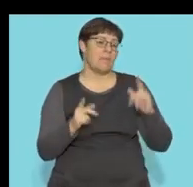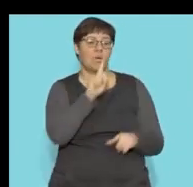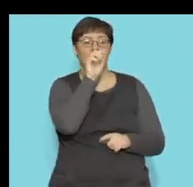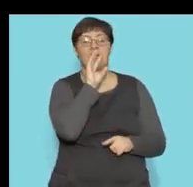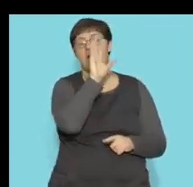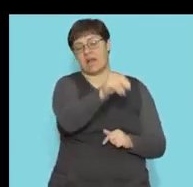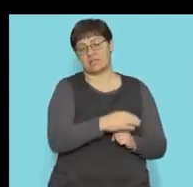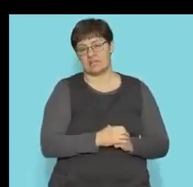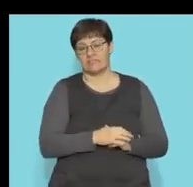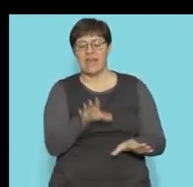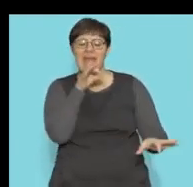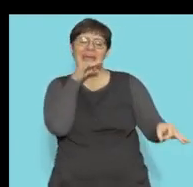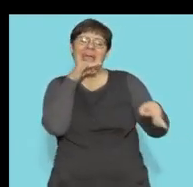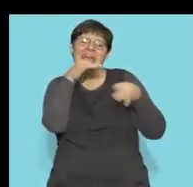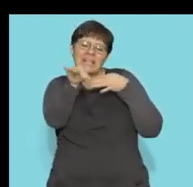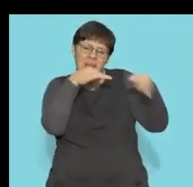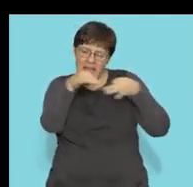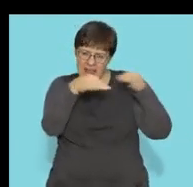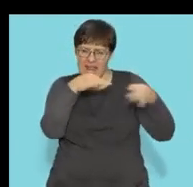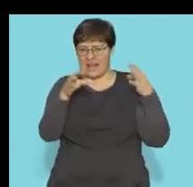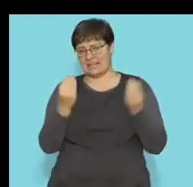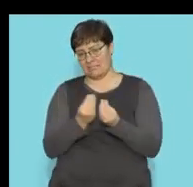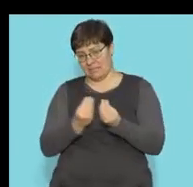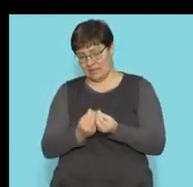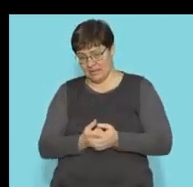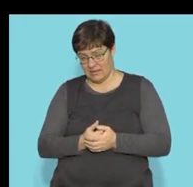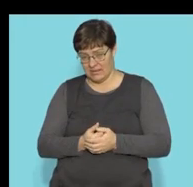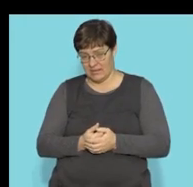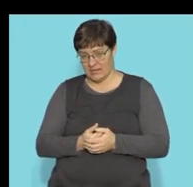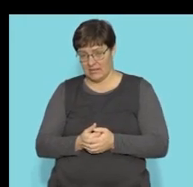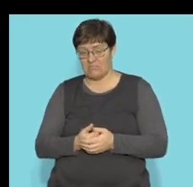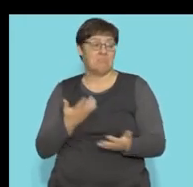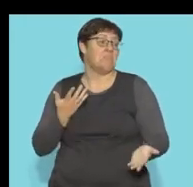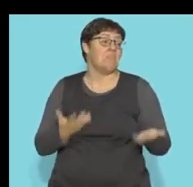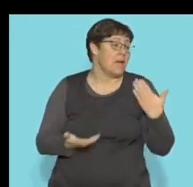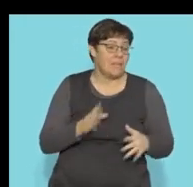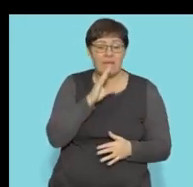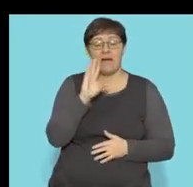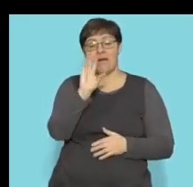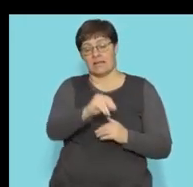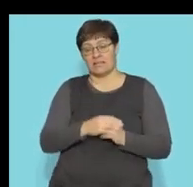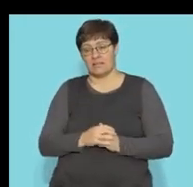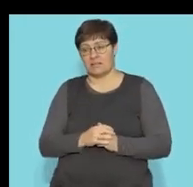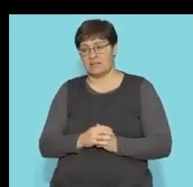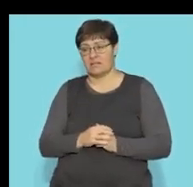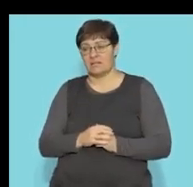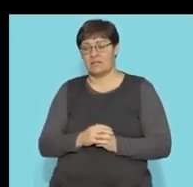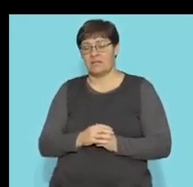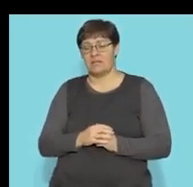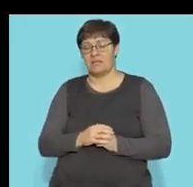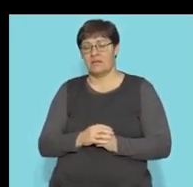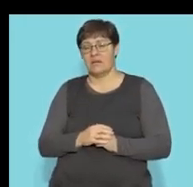to explain something. It might ask you to describe